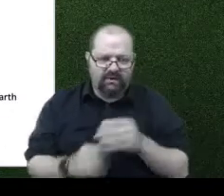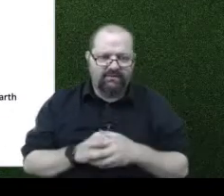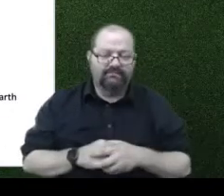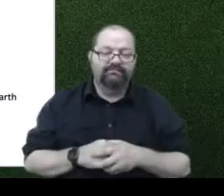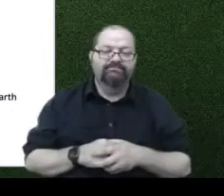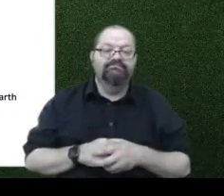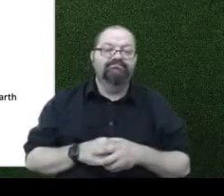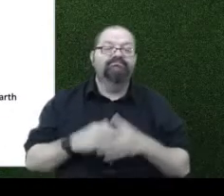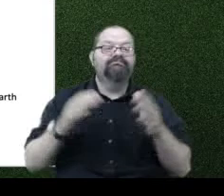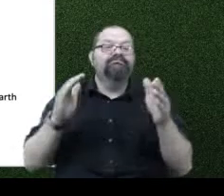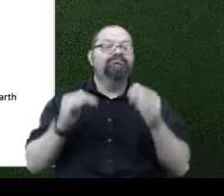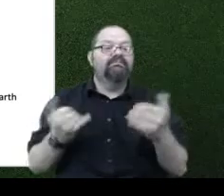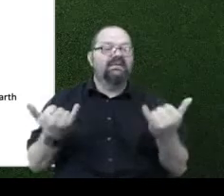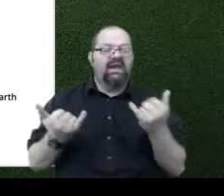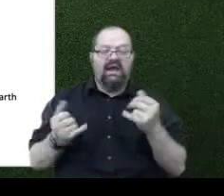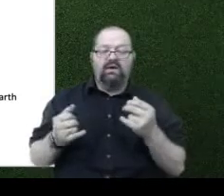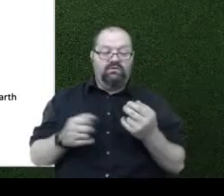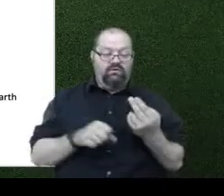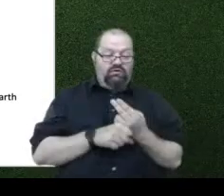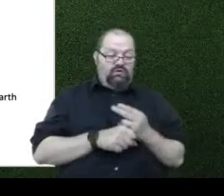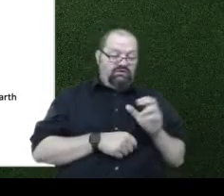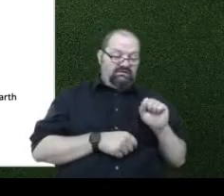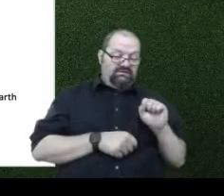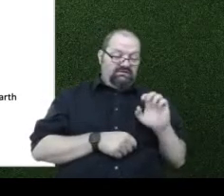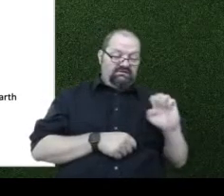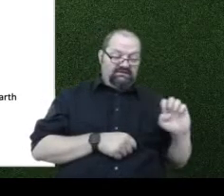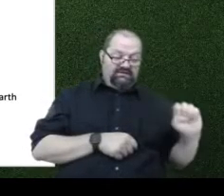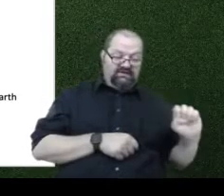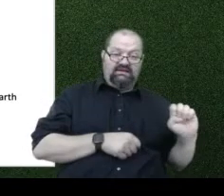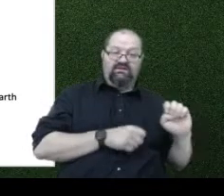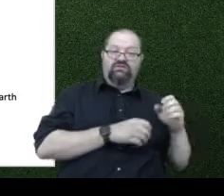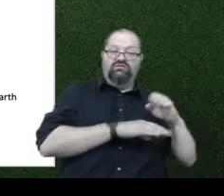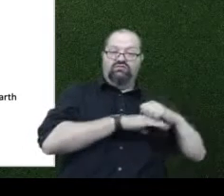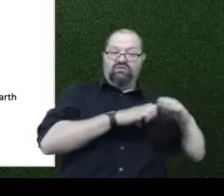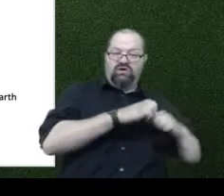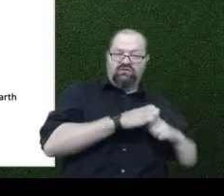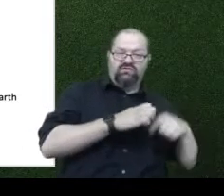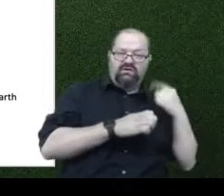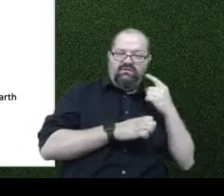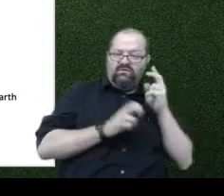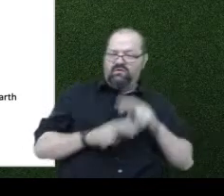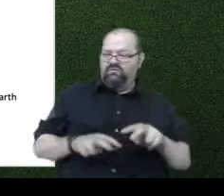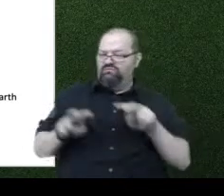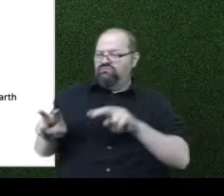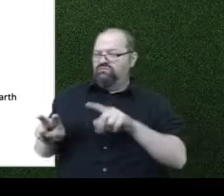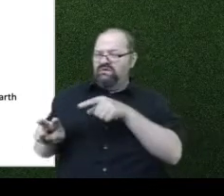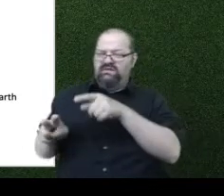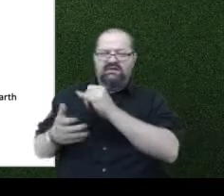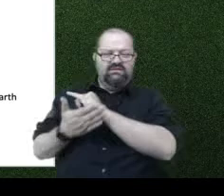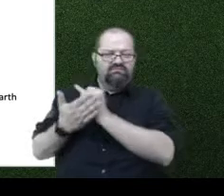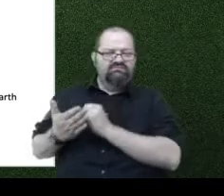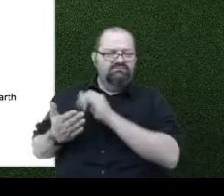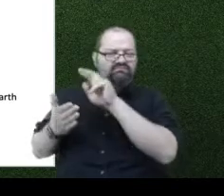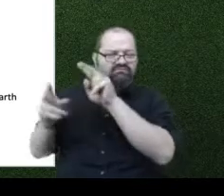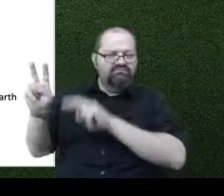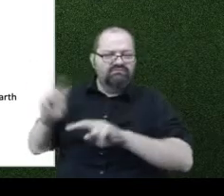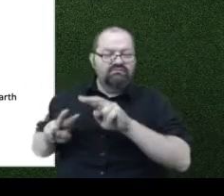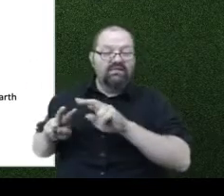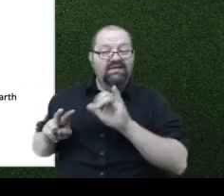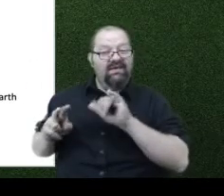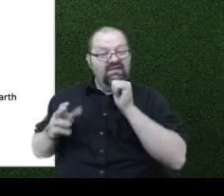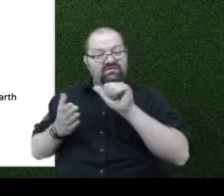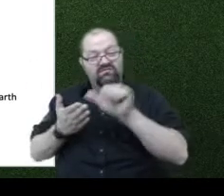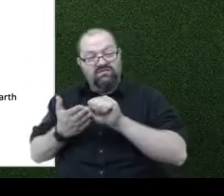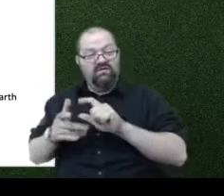Let's take a look at the C structure in an actual body paragraph with another piece of art. This is an engraving from